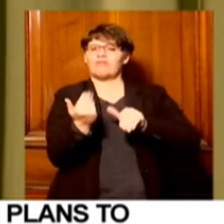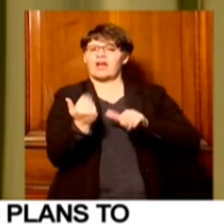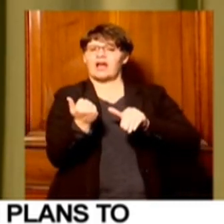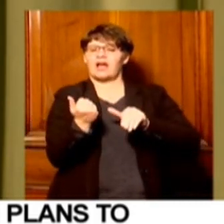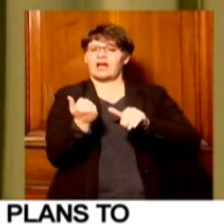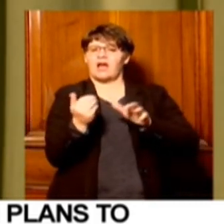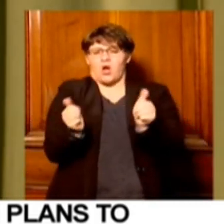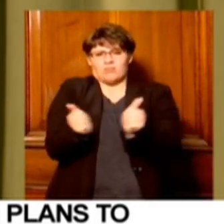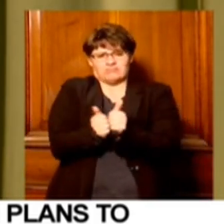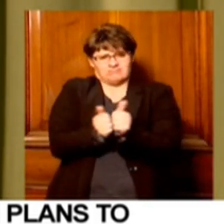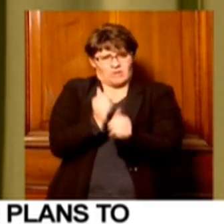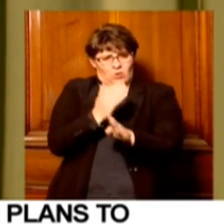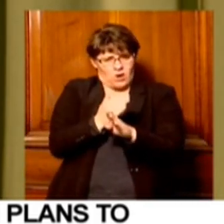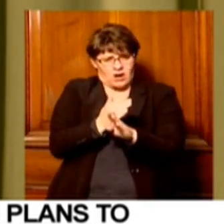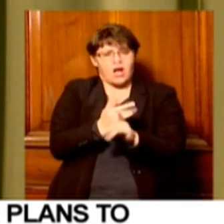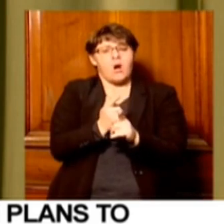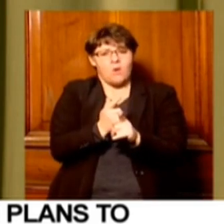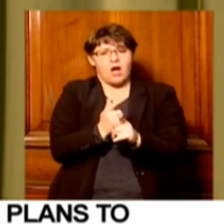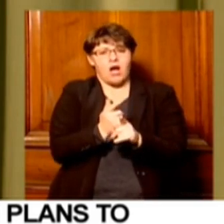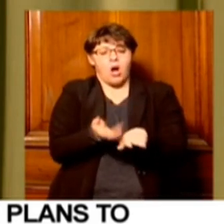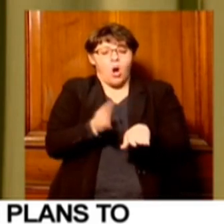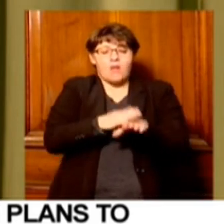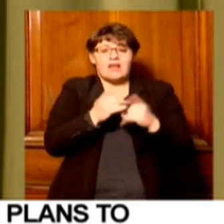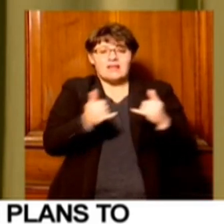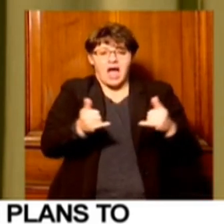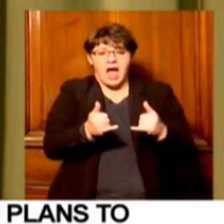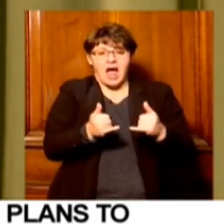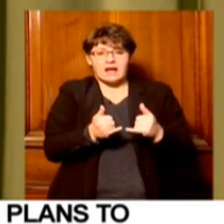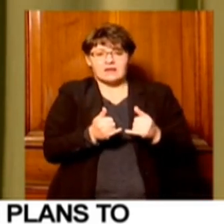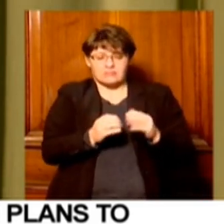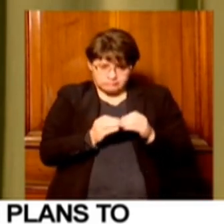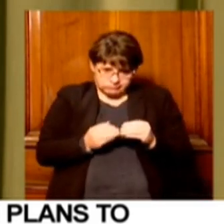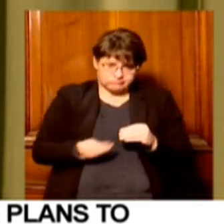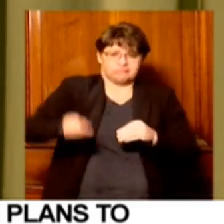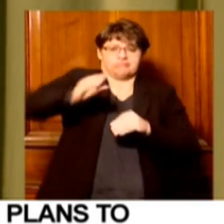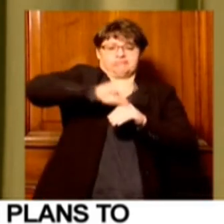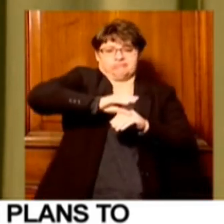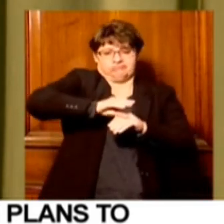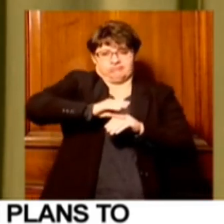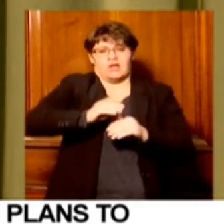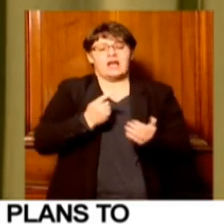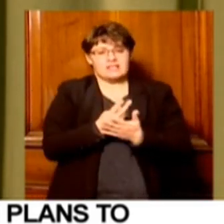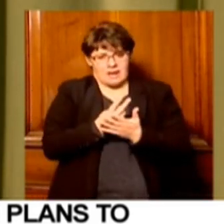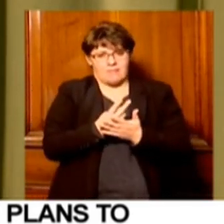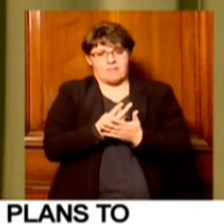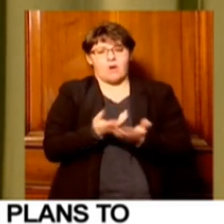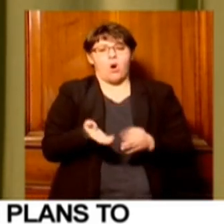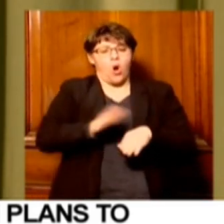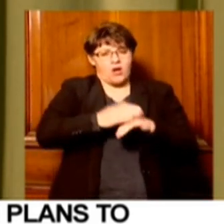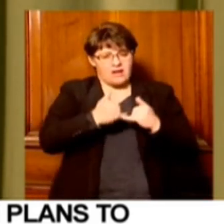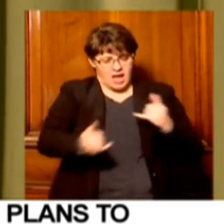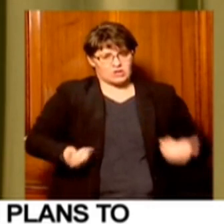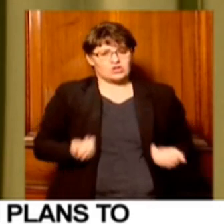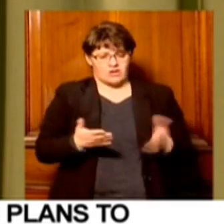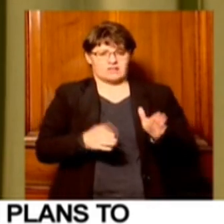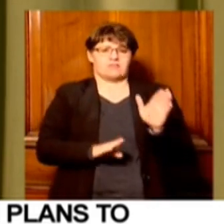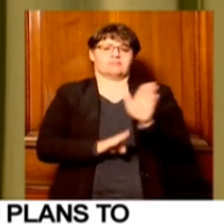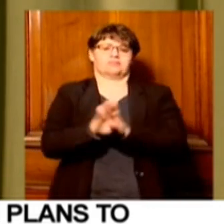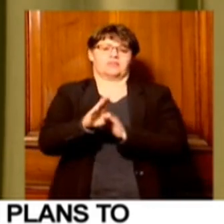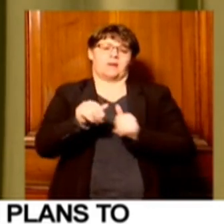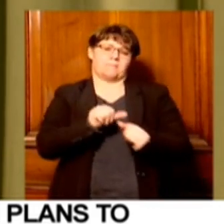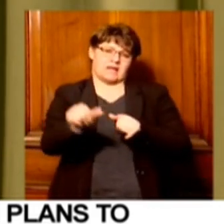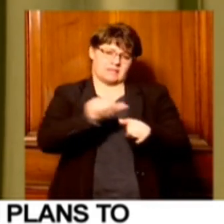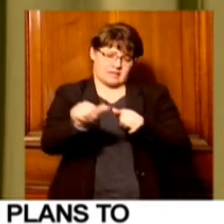have approved the exploration of the online services and to increase our offering of online services with